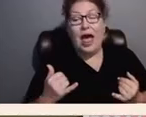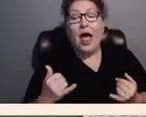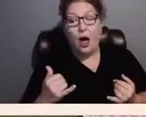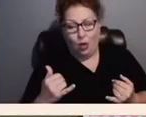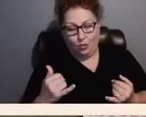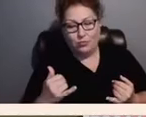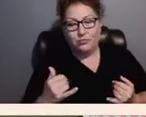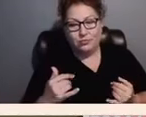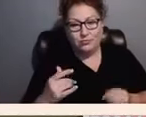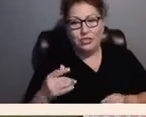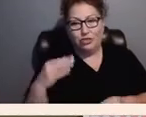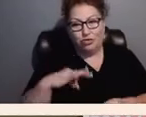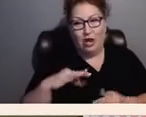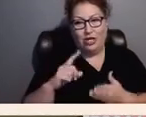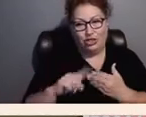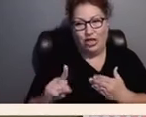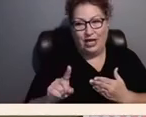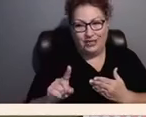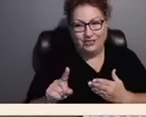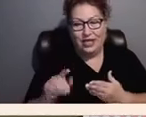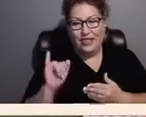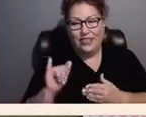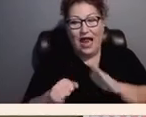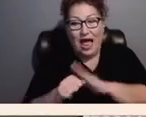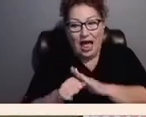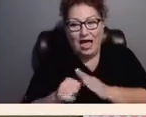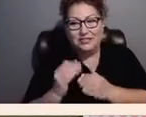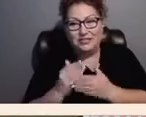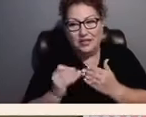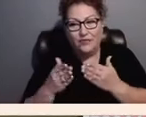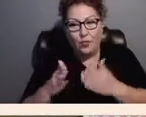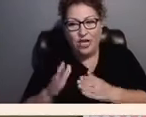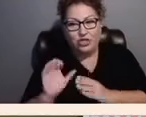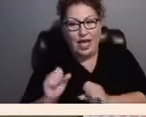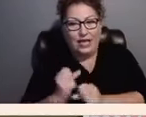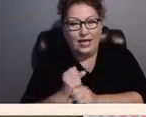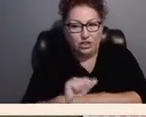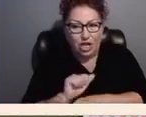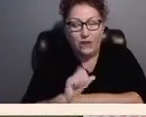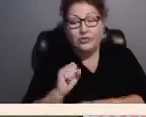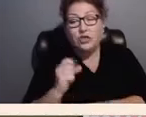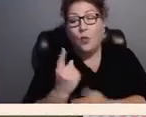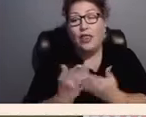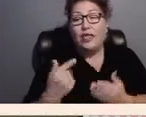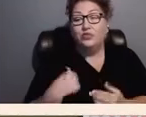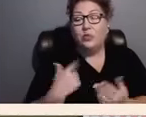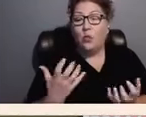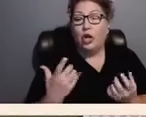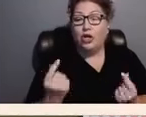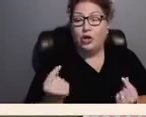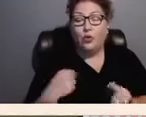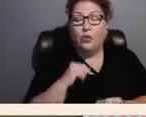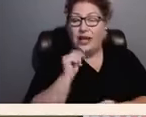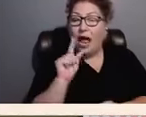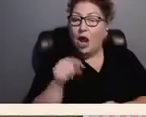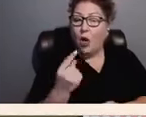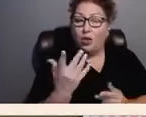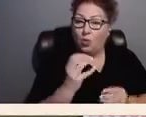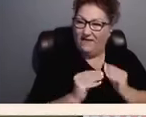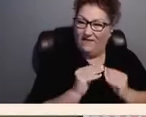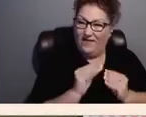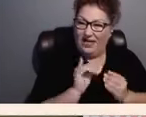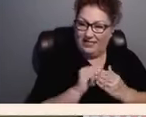some of the ways that you can get a job. So one of the things that we want to do is we not only want to fix that for the individuals